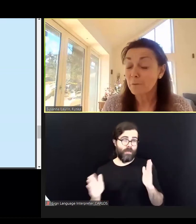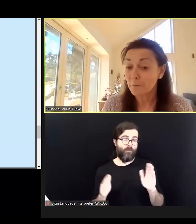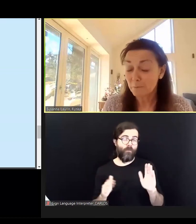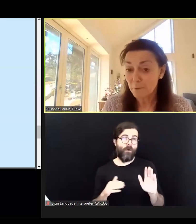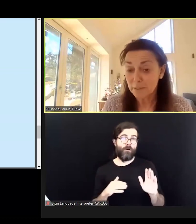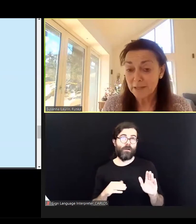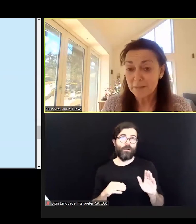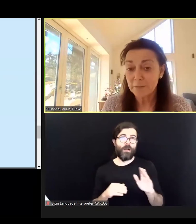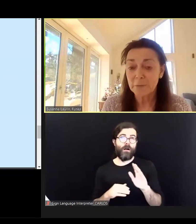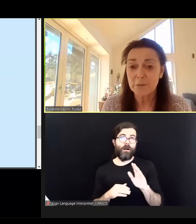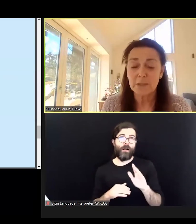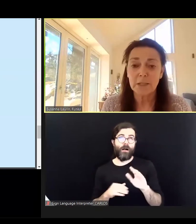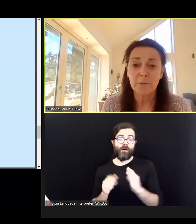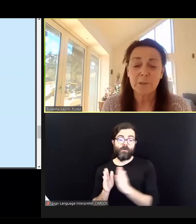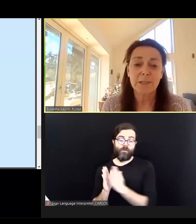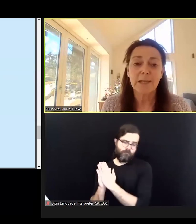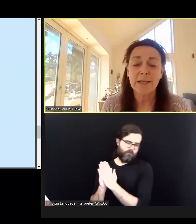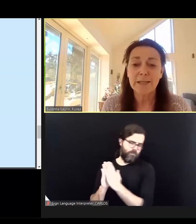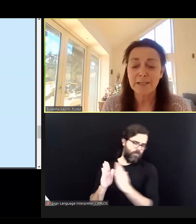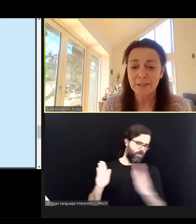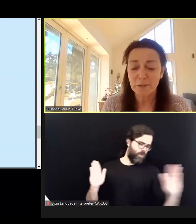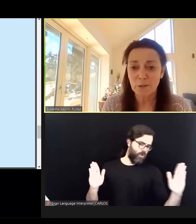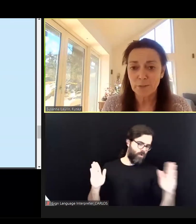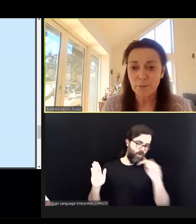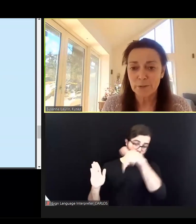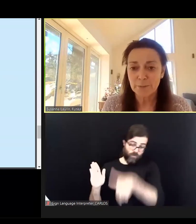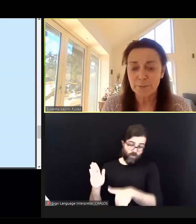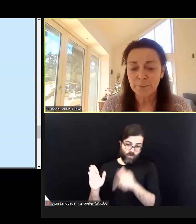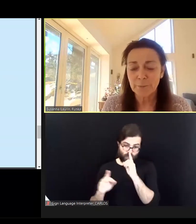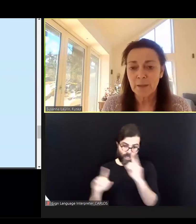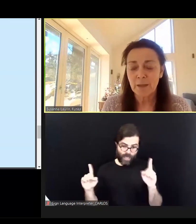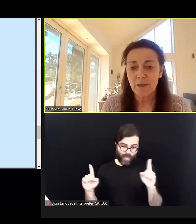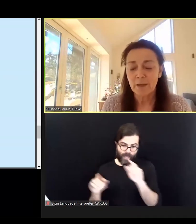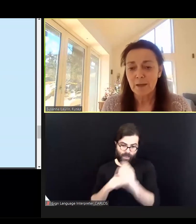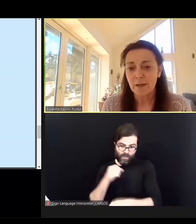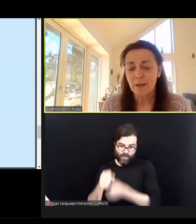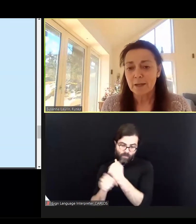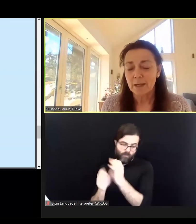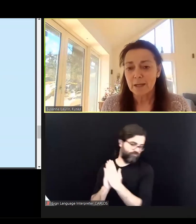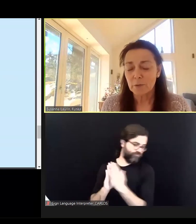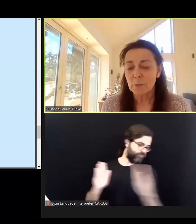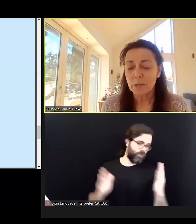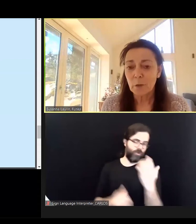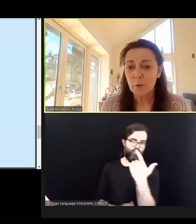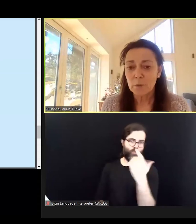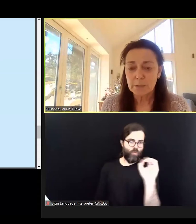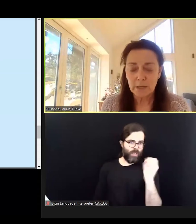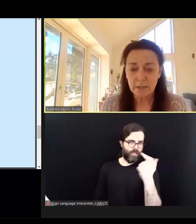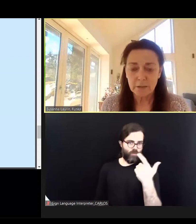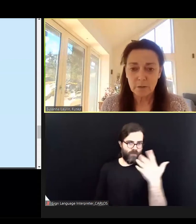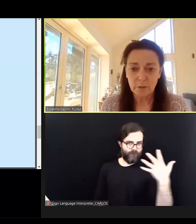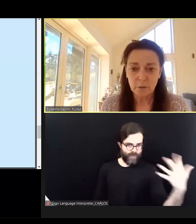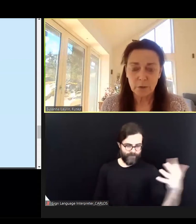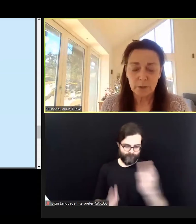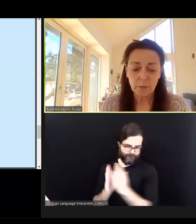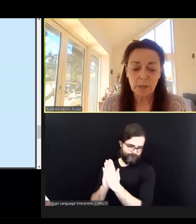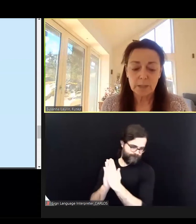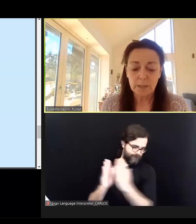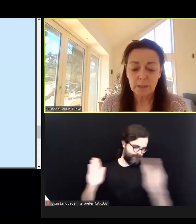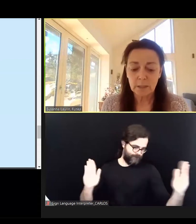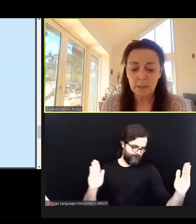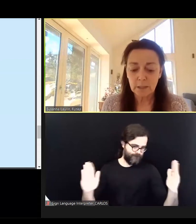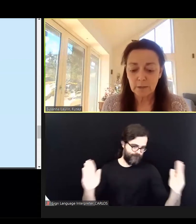the European standardization organizations are going to make sure that these three EN standards